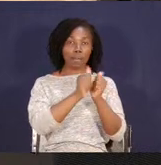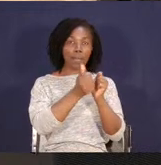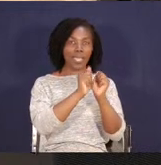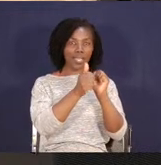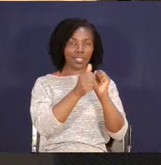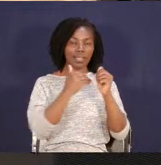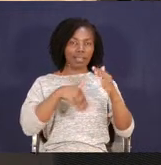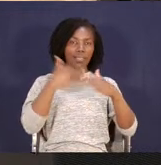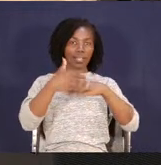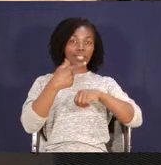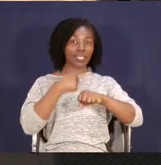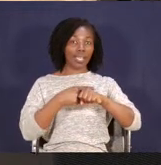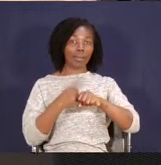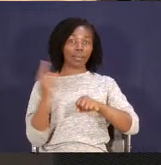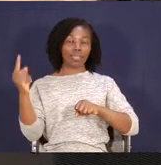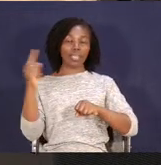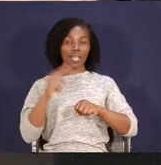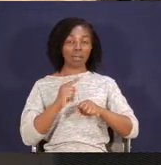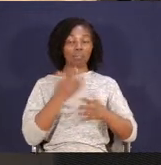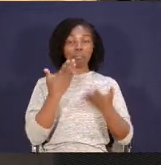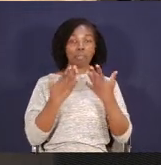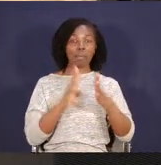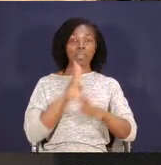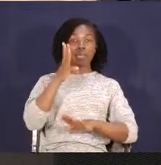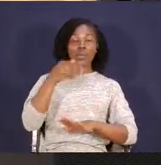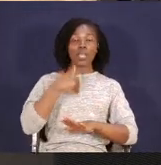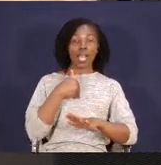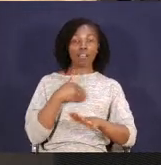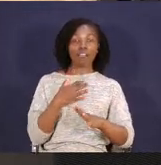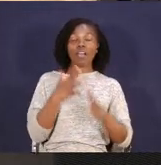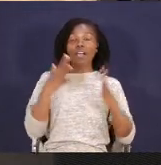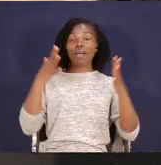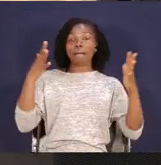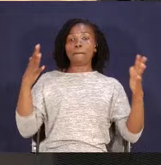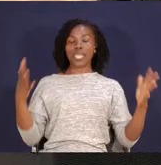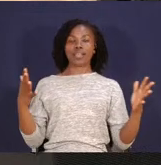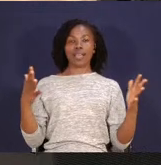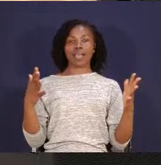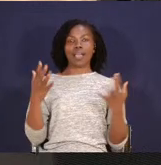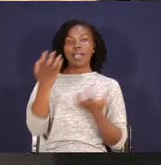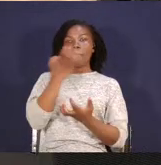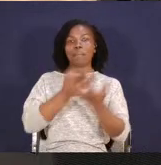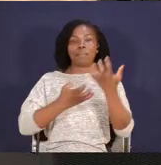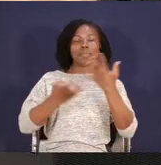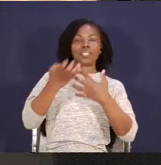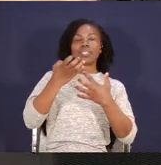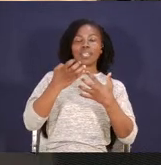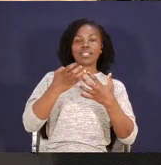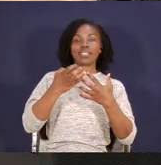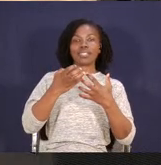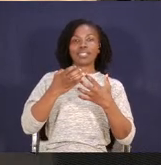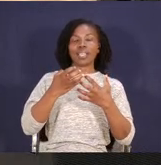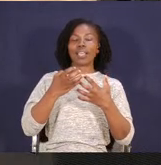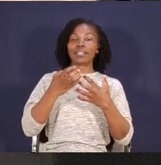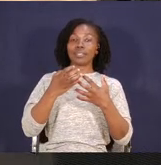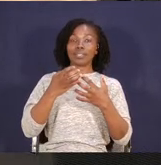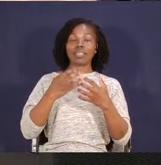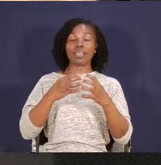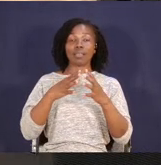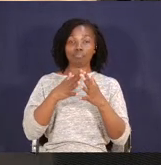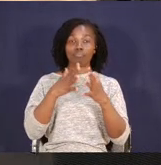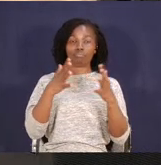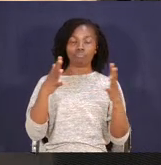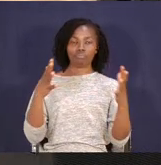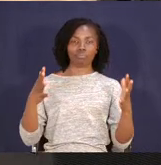have something larger. Maybe they'll have another stand on the side selling something different, and they are diversifying and they are